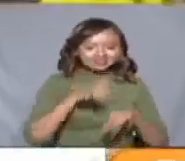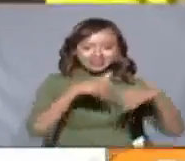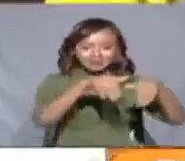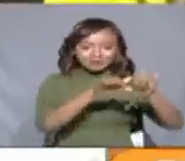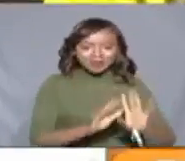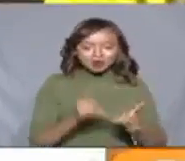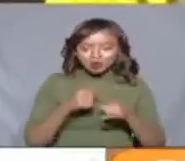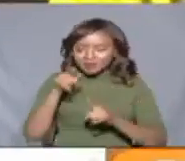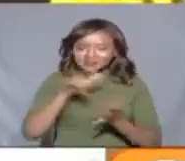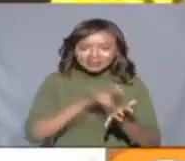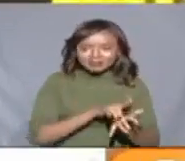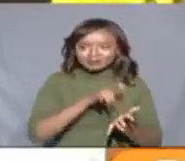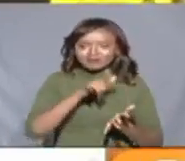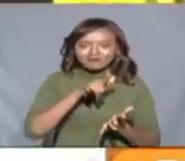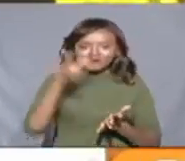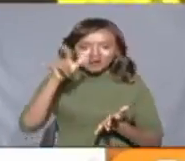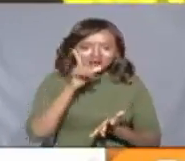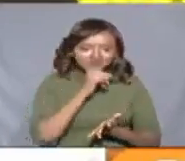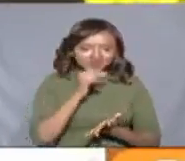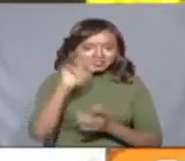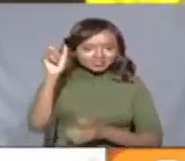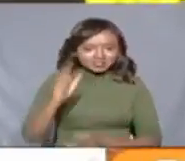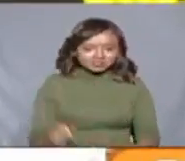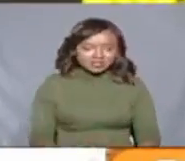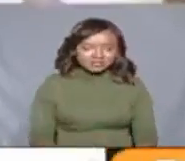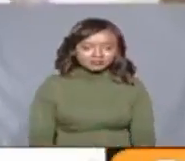mazishi alipotoka nchini Italia.